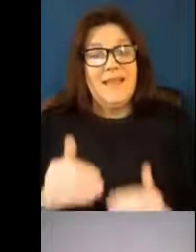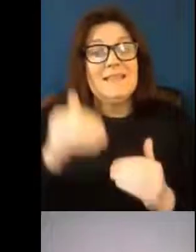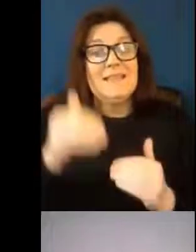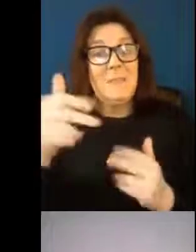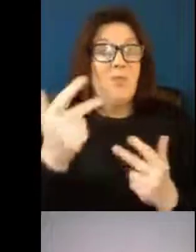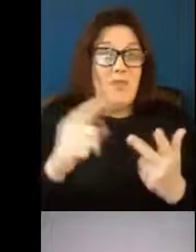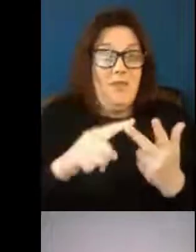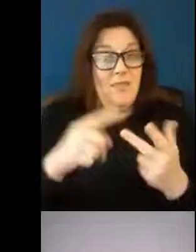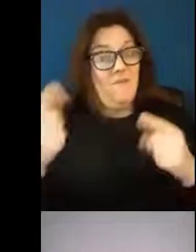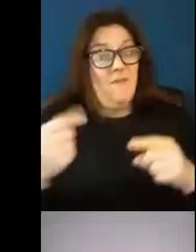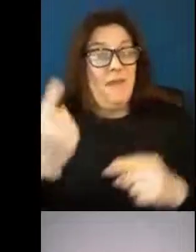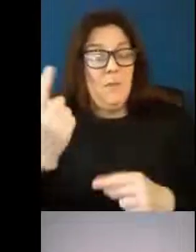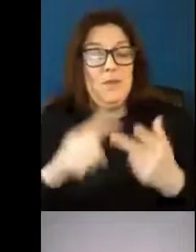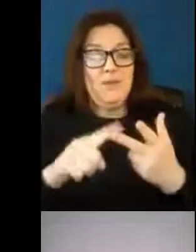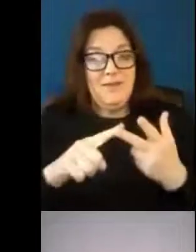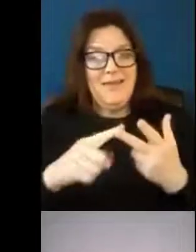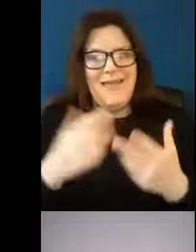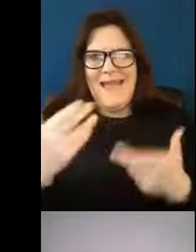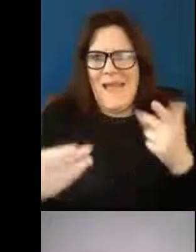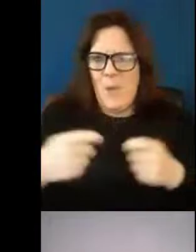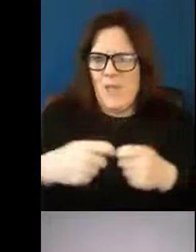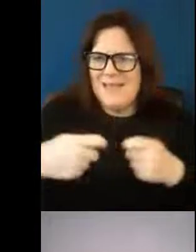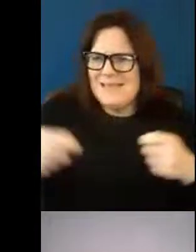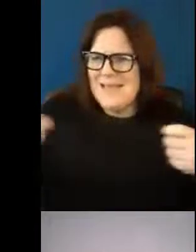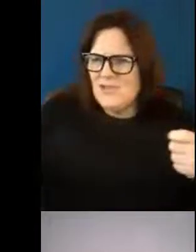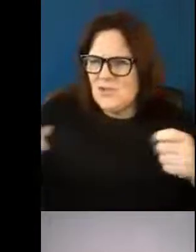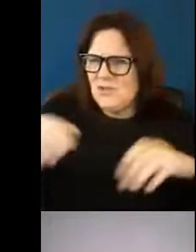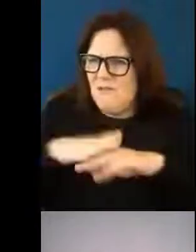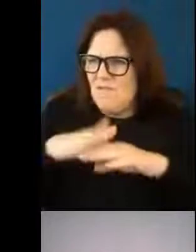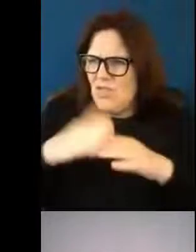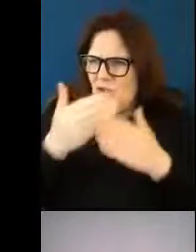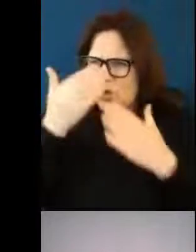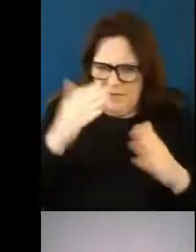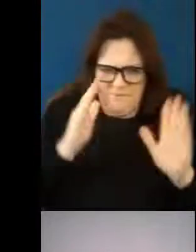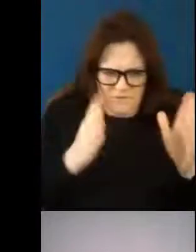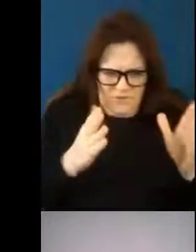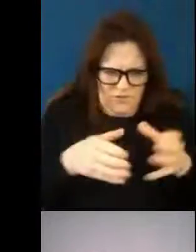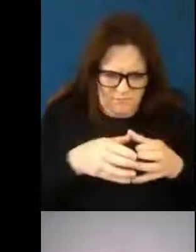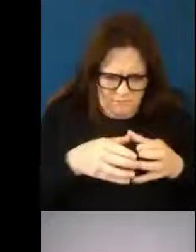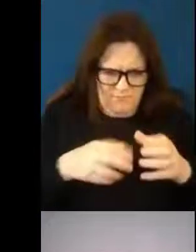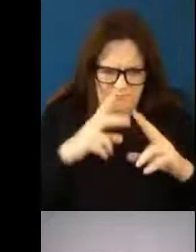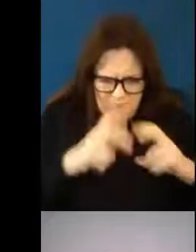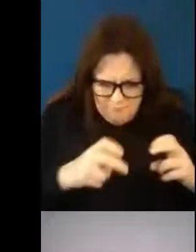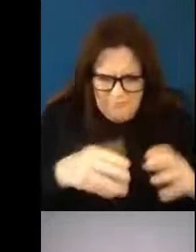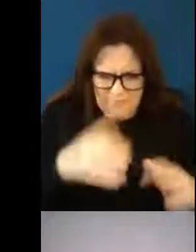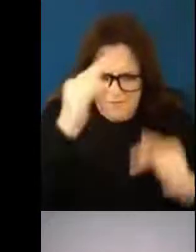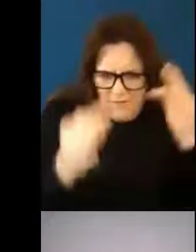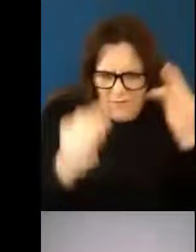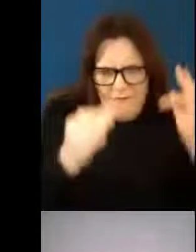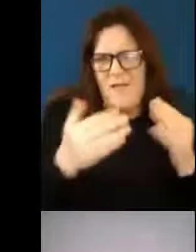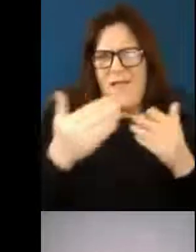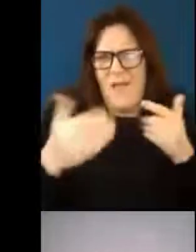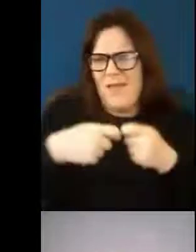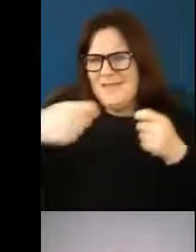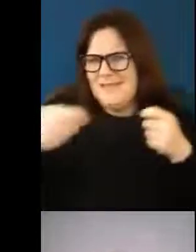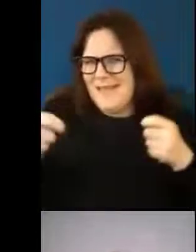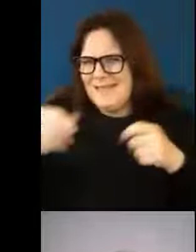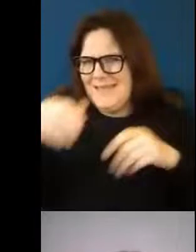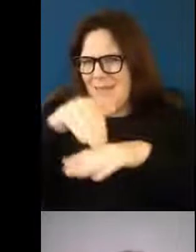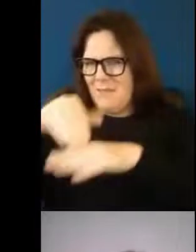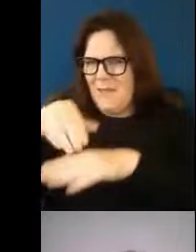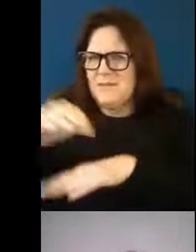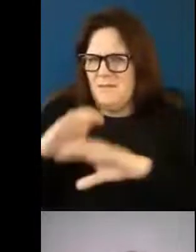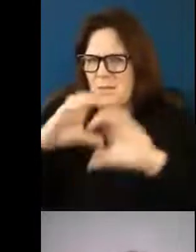step, is the extension of that learning and the extension of the impact of your community